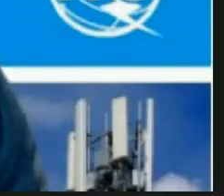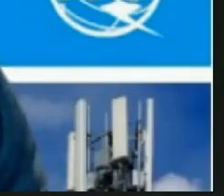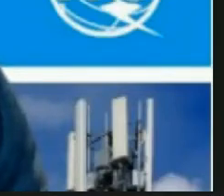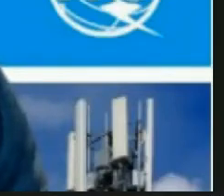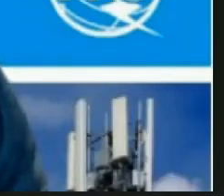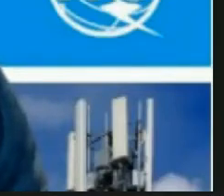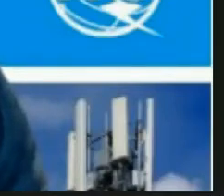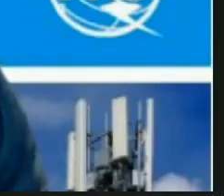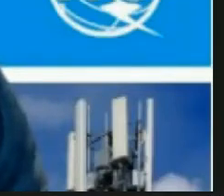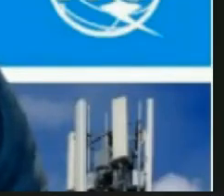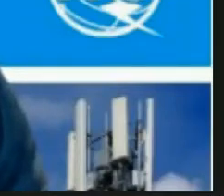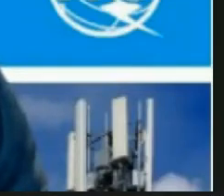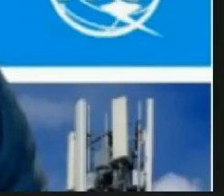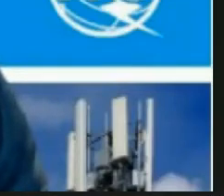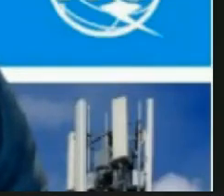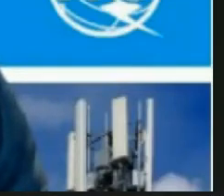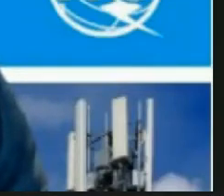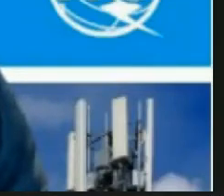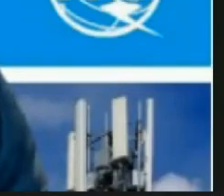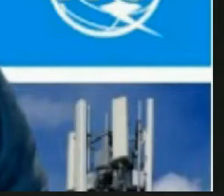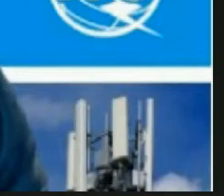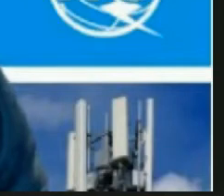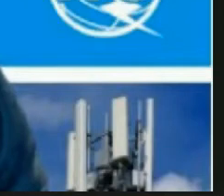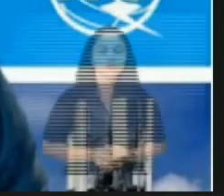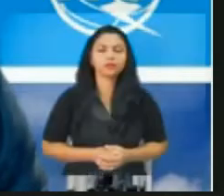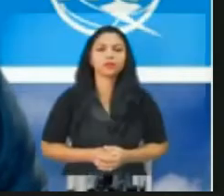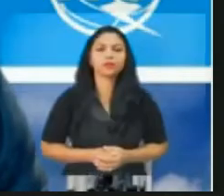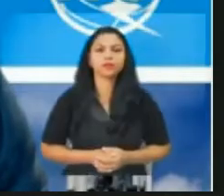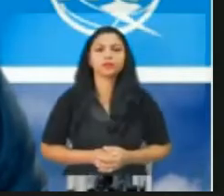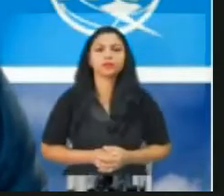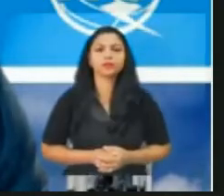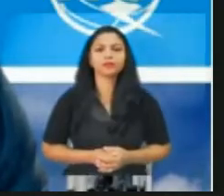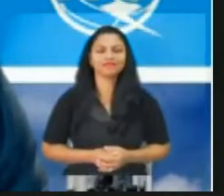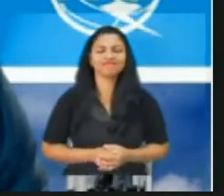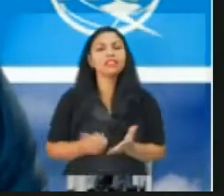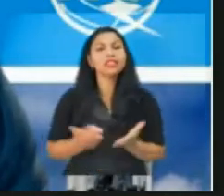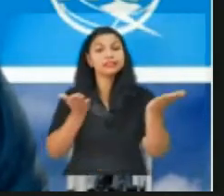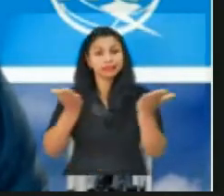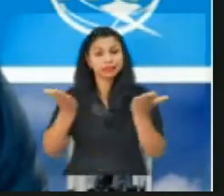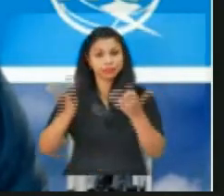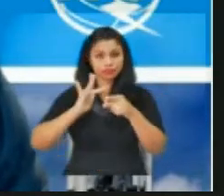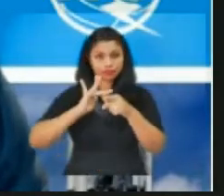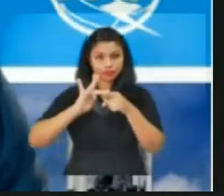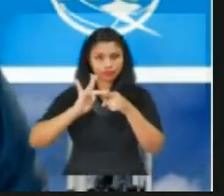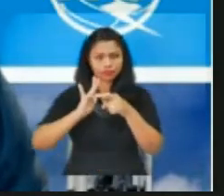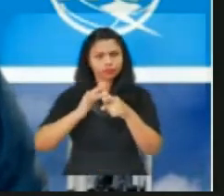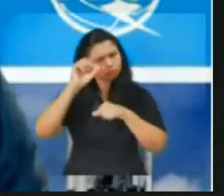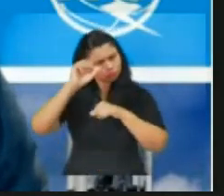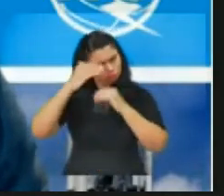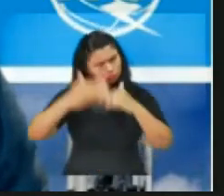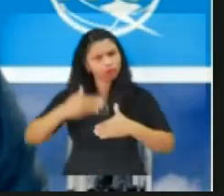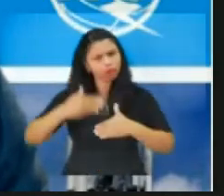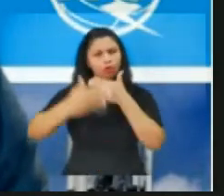radio communications and the service provision so that we can broaden connectivity